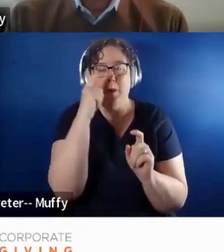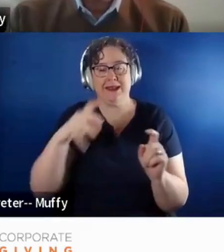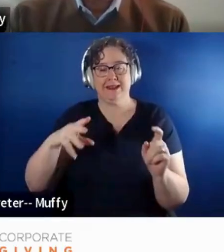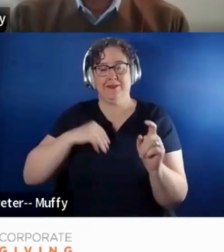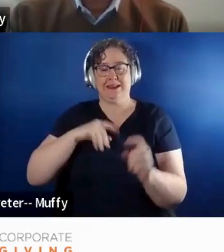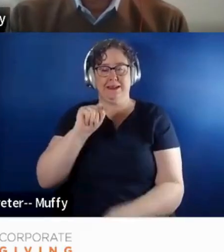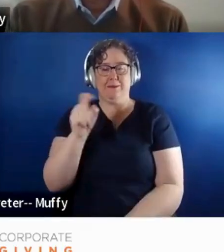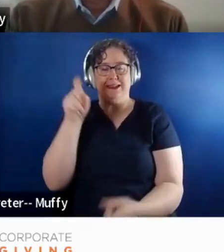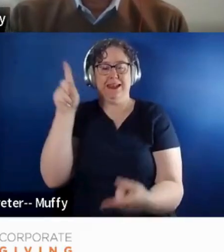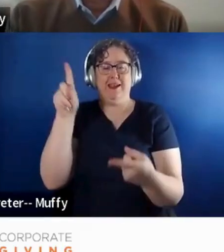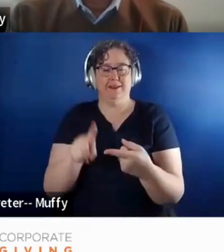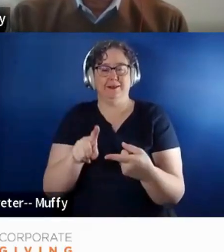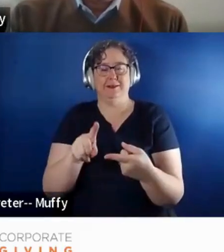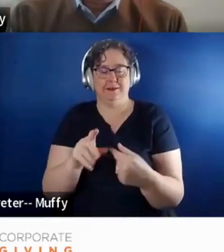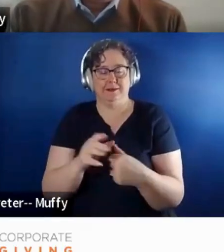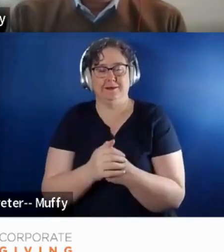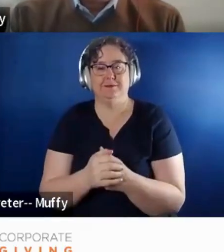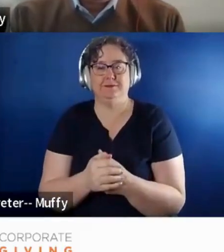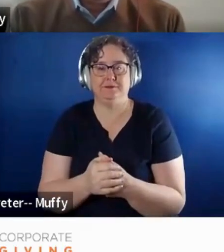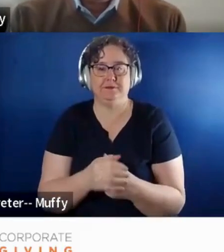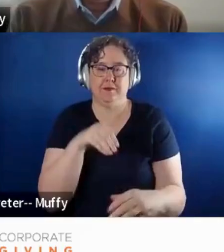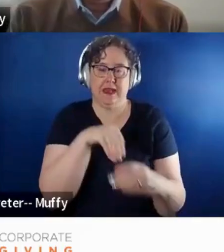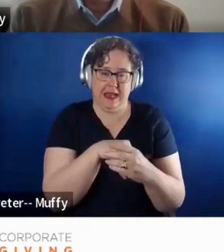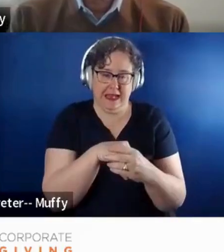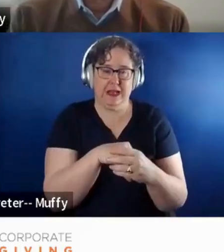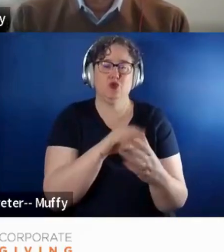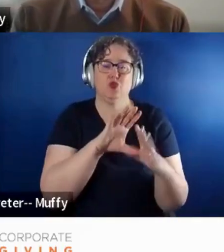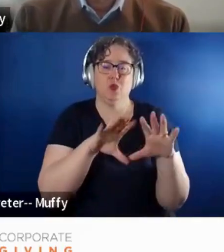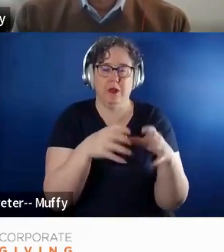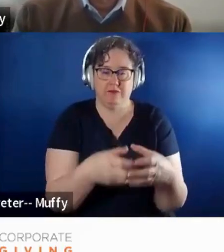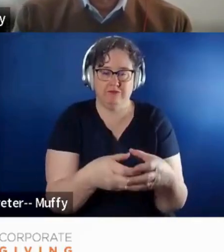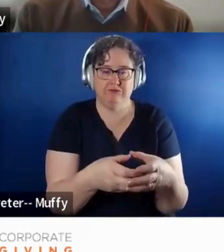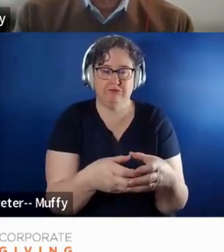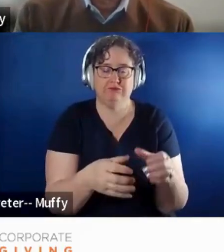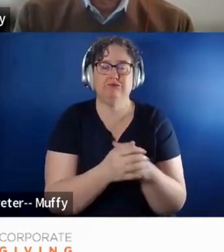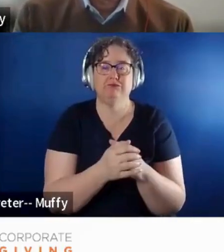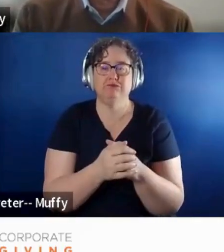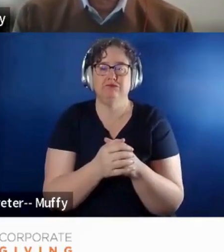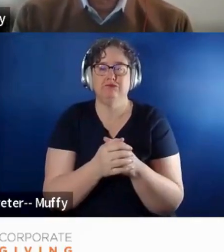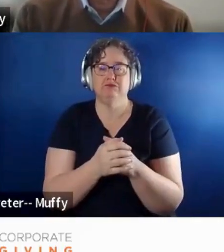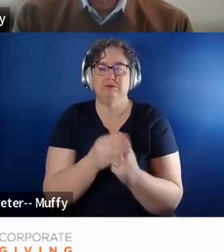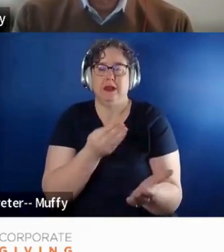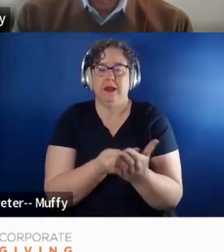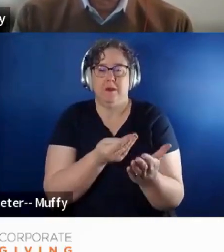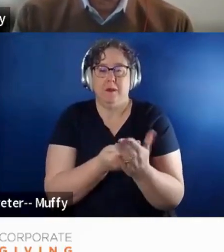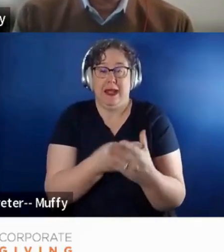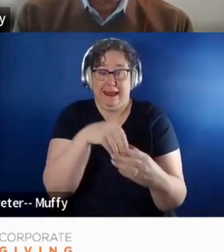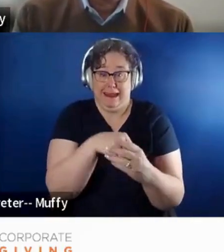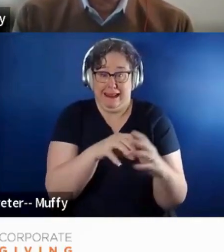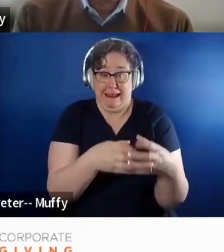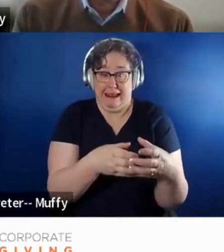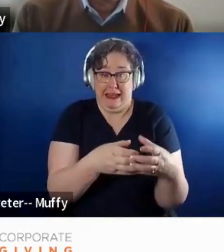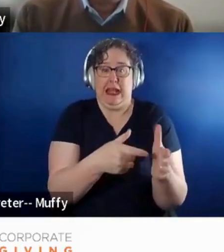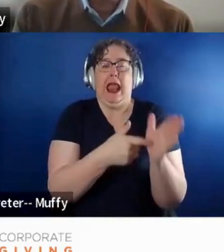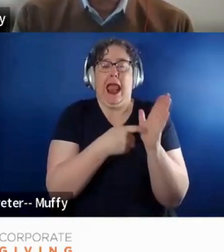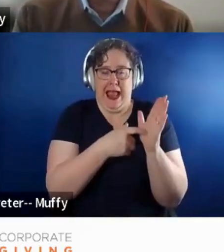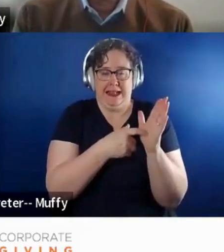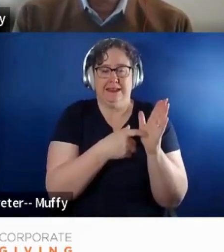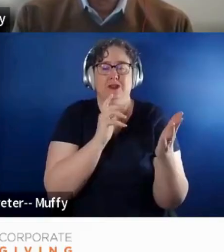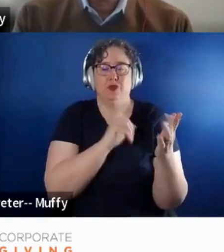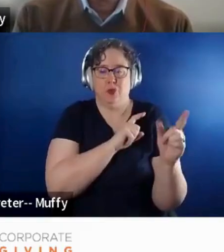deduction, when they've put the money into their foundation, the money that's in that foundation must go to a